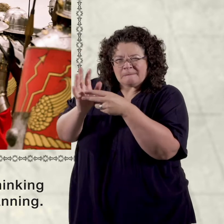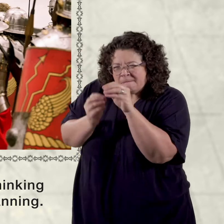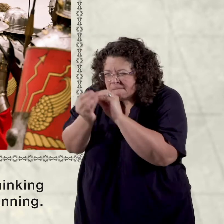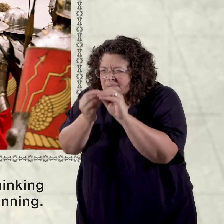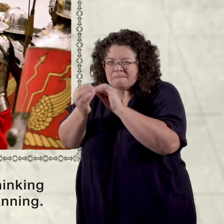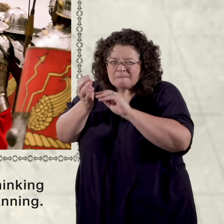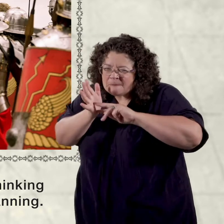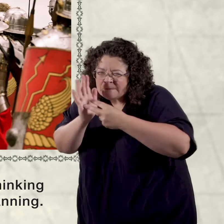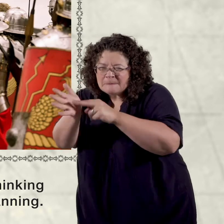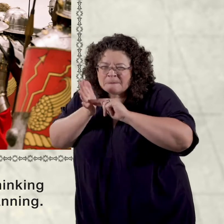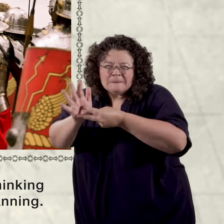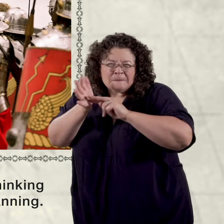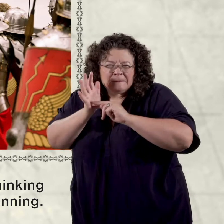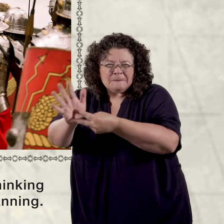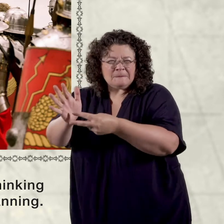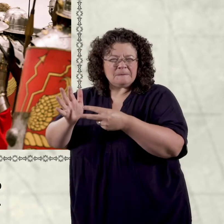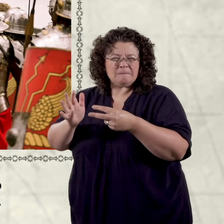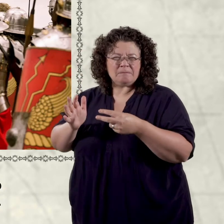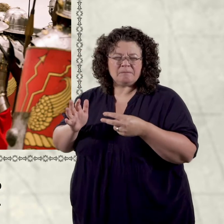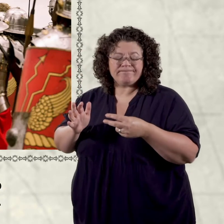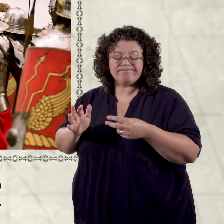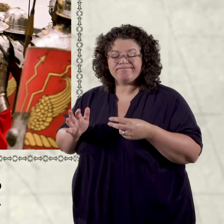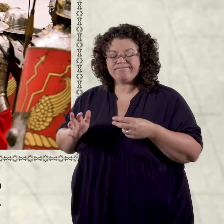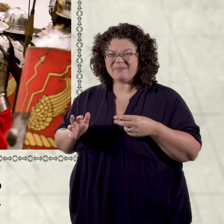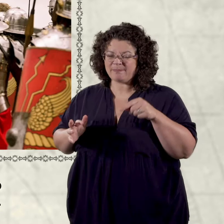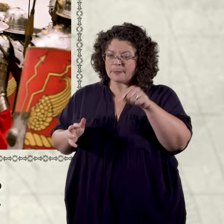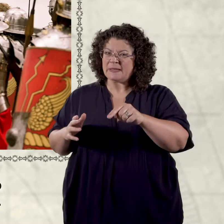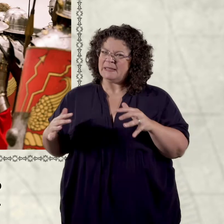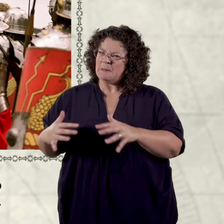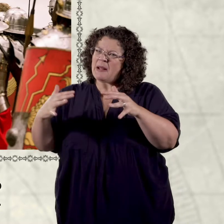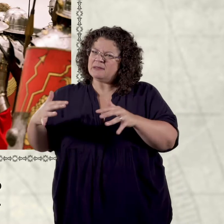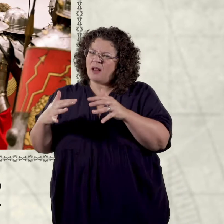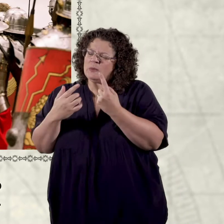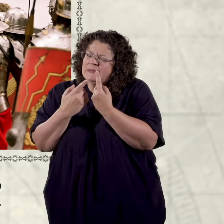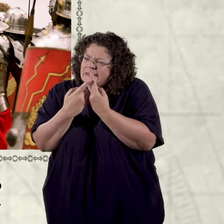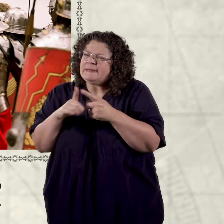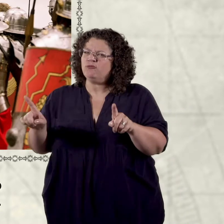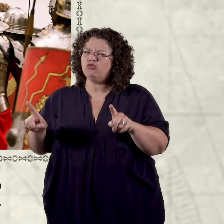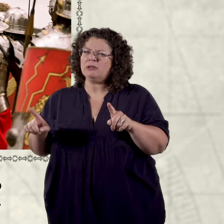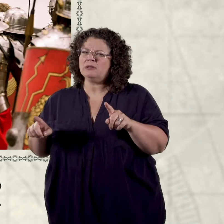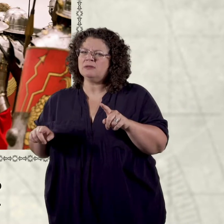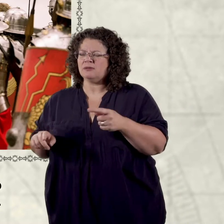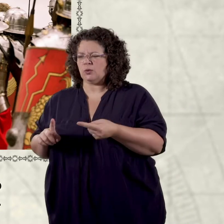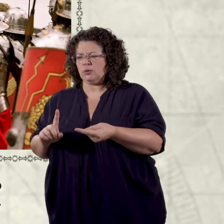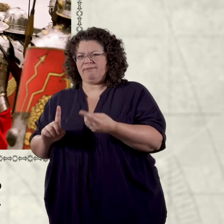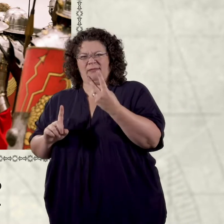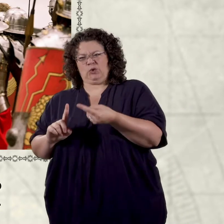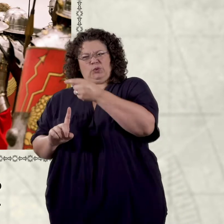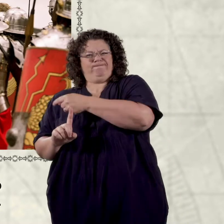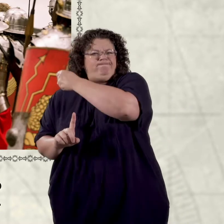and planning. And this battle was different to Camelodunum and Landonium.